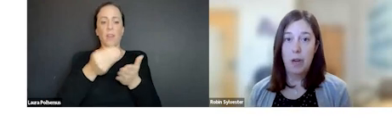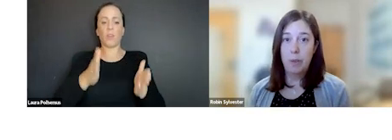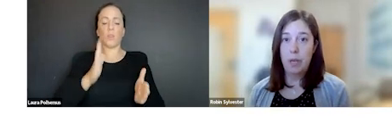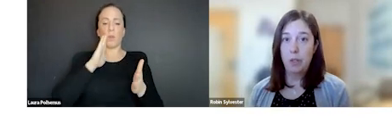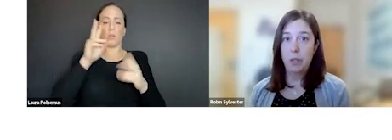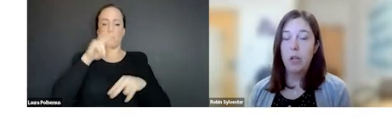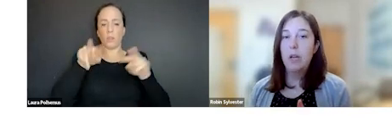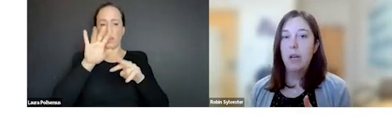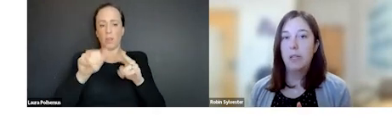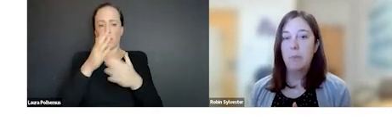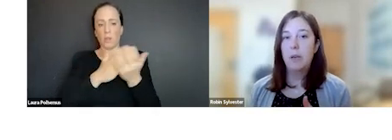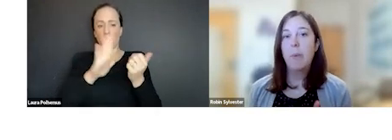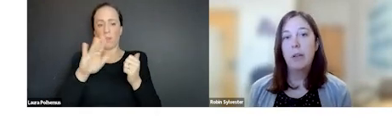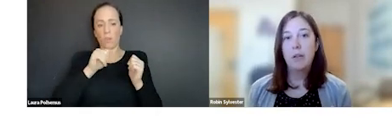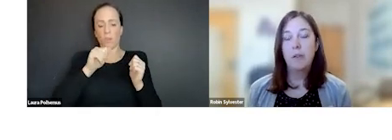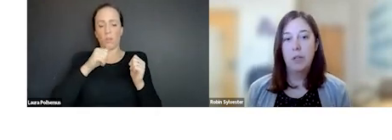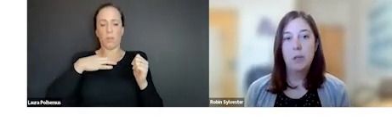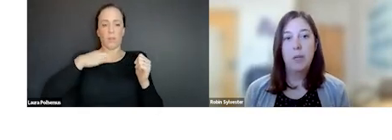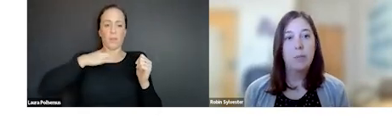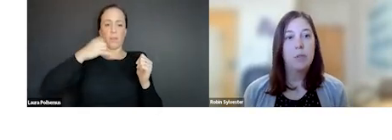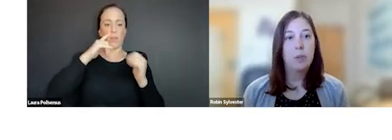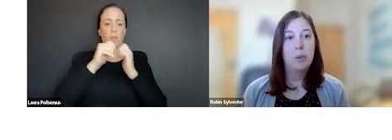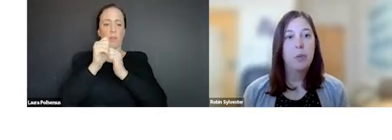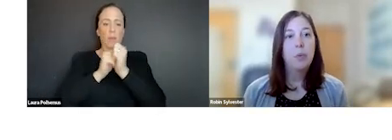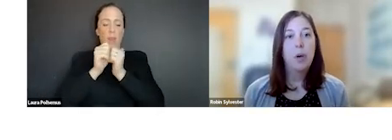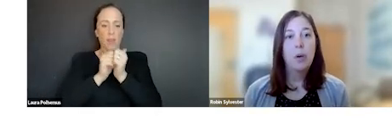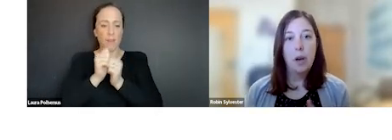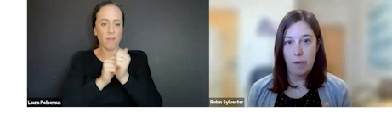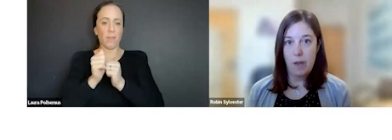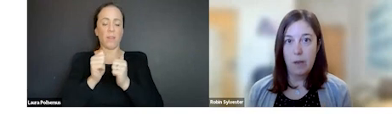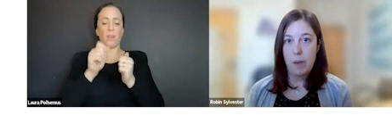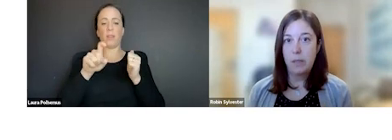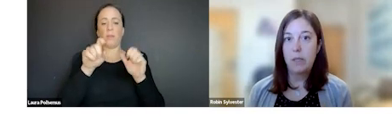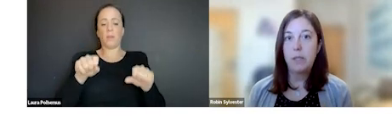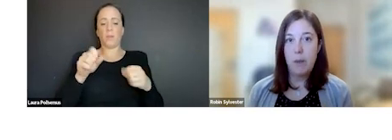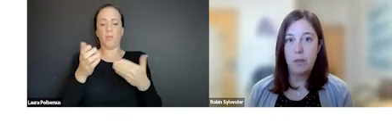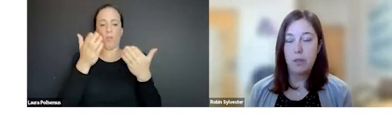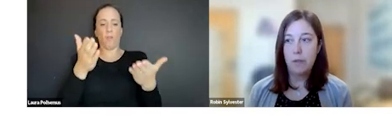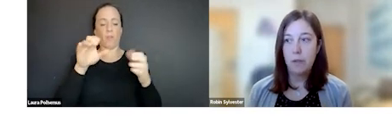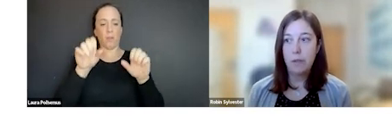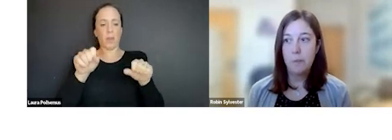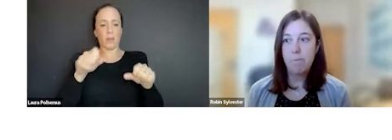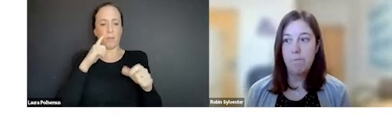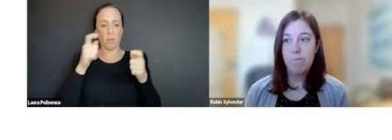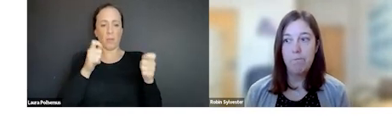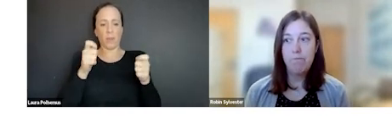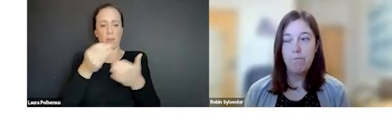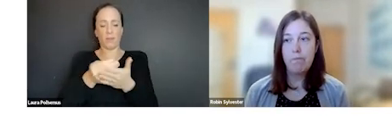part of your application. And to be competitive, you need to be able to offer that capacity to manage the funds.